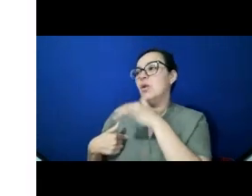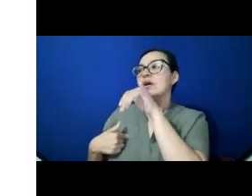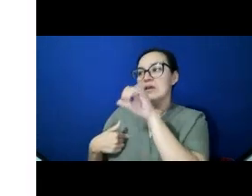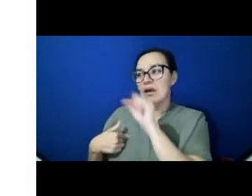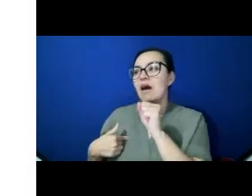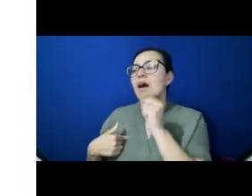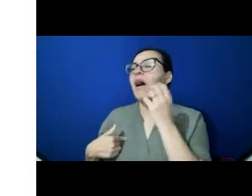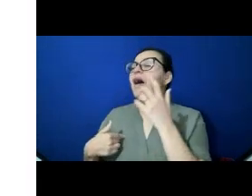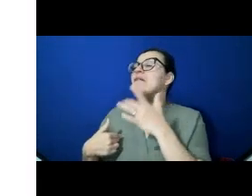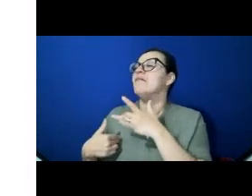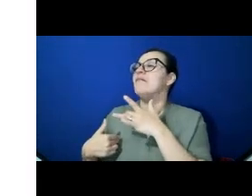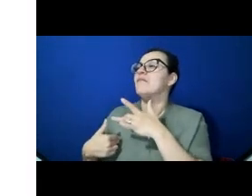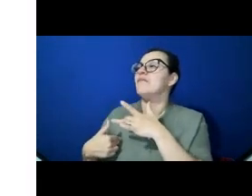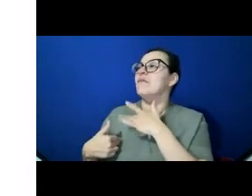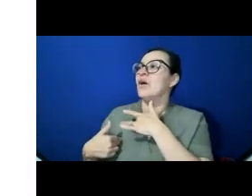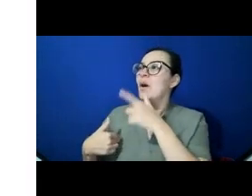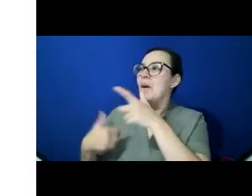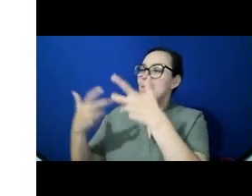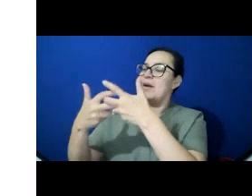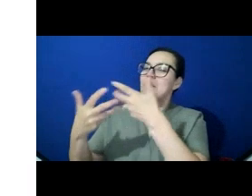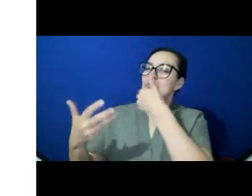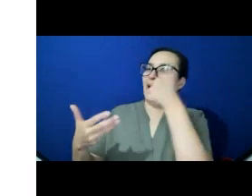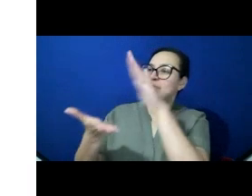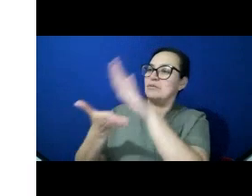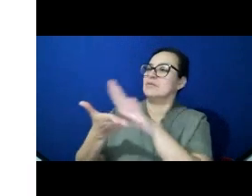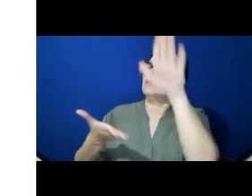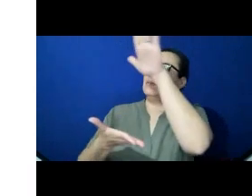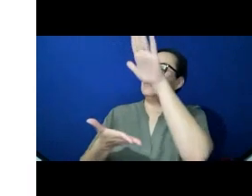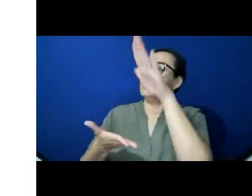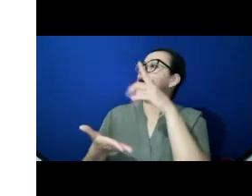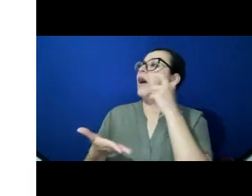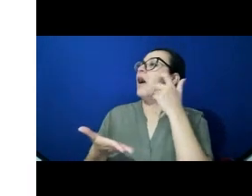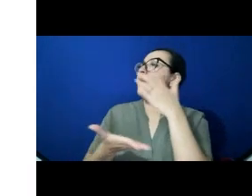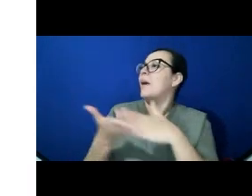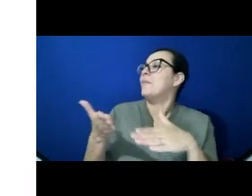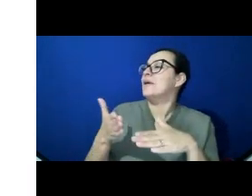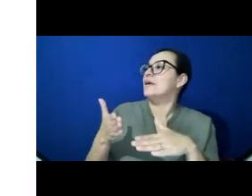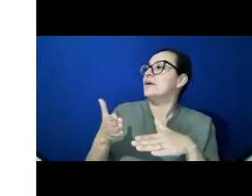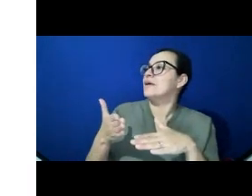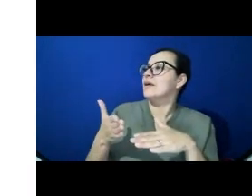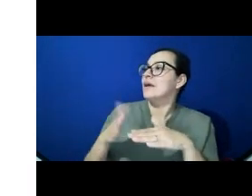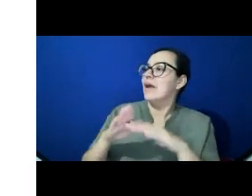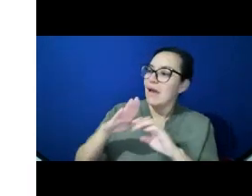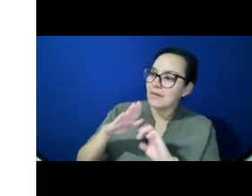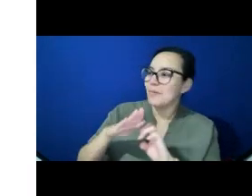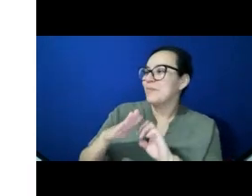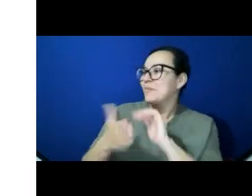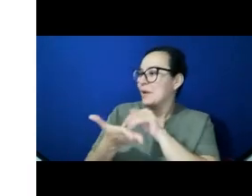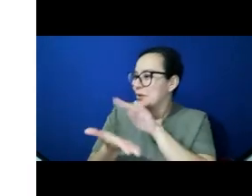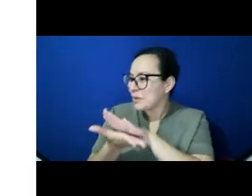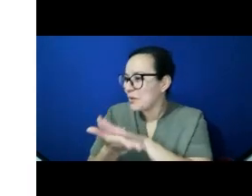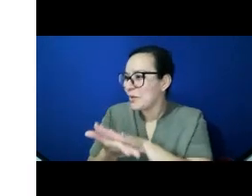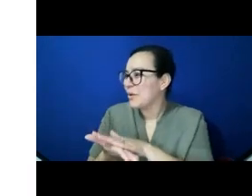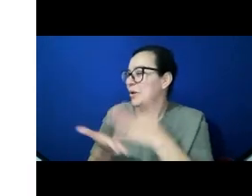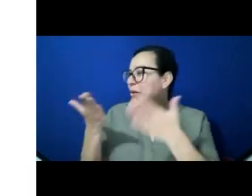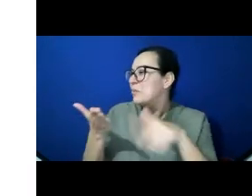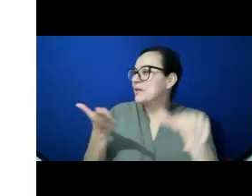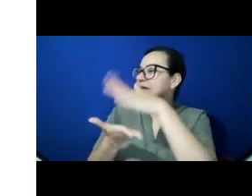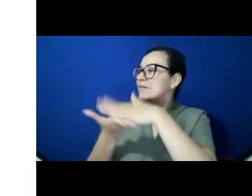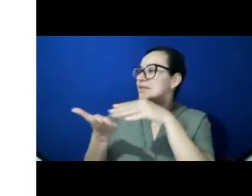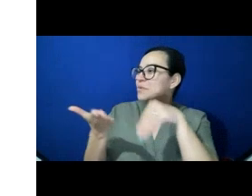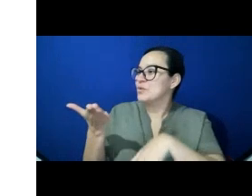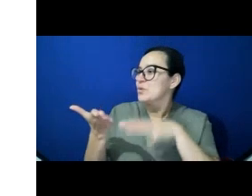it could be more for high school because we have a little bit higher concepts that maybe students in middle school will not understand, but I